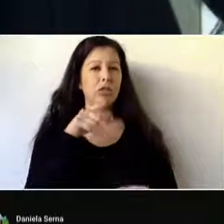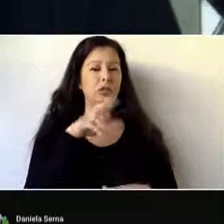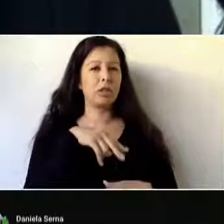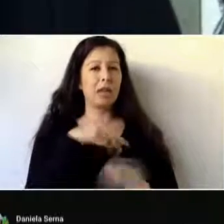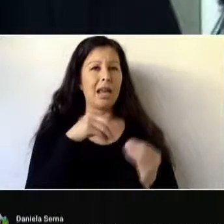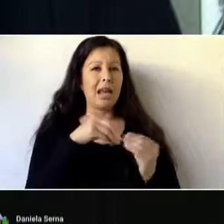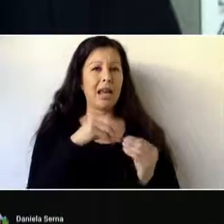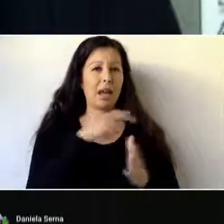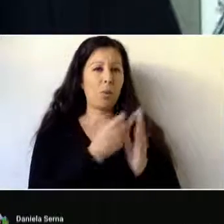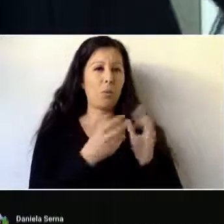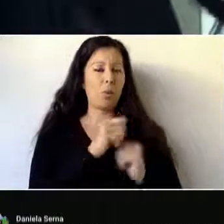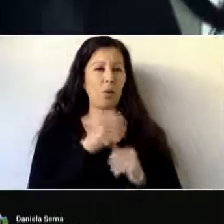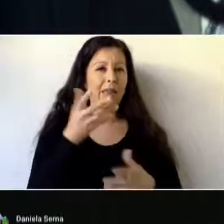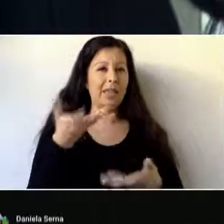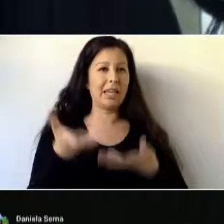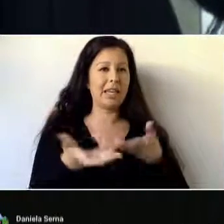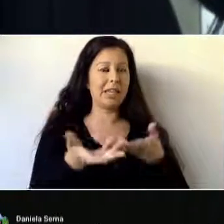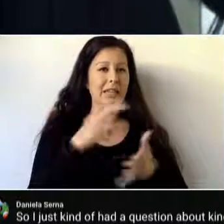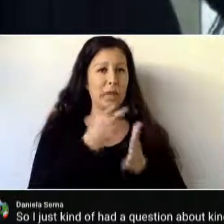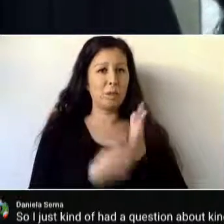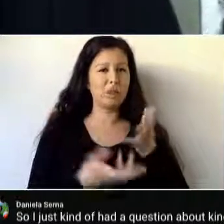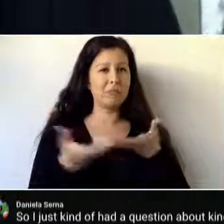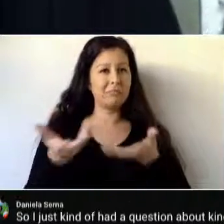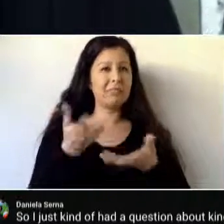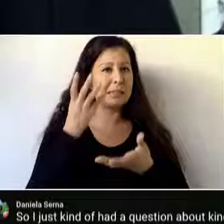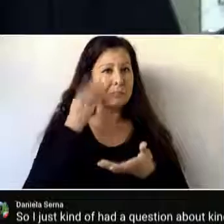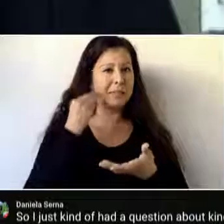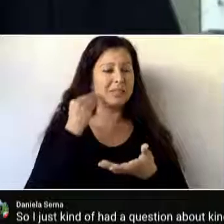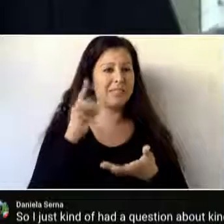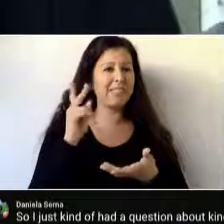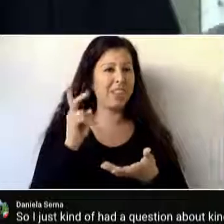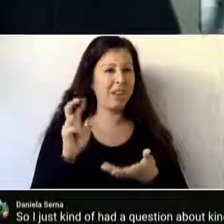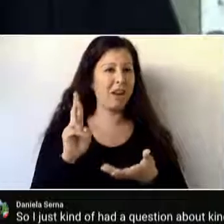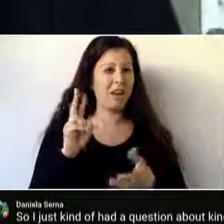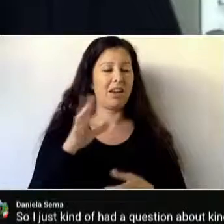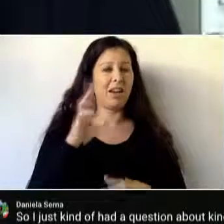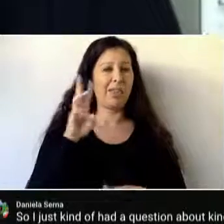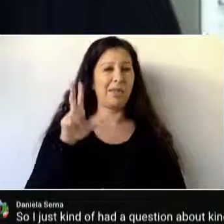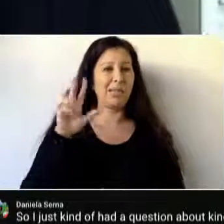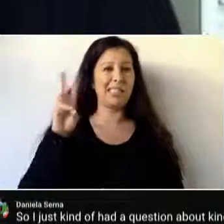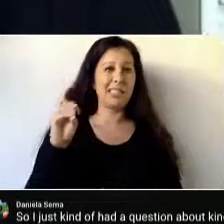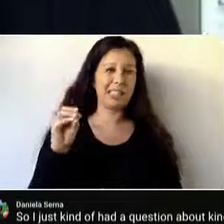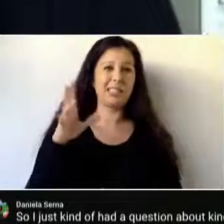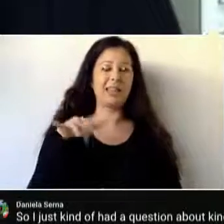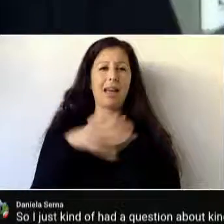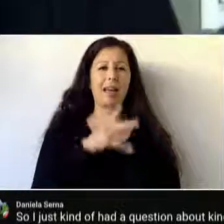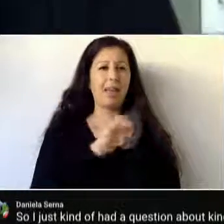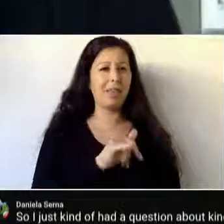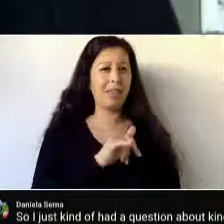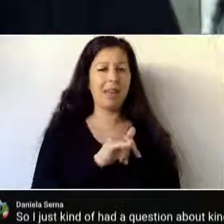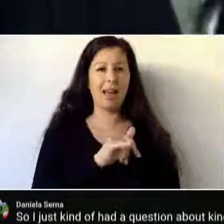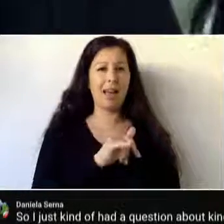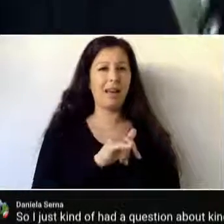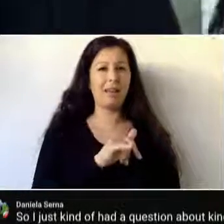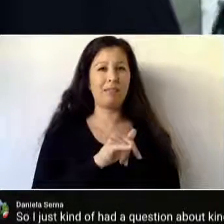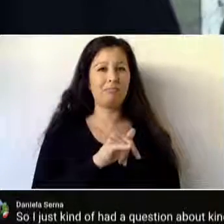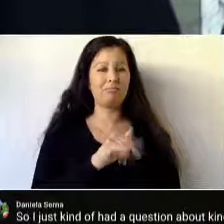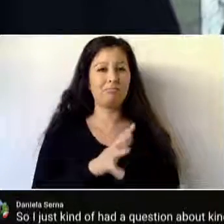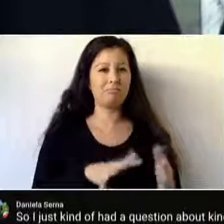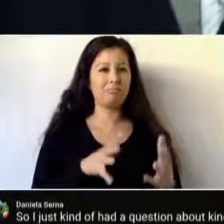more interactive, immersive experiences. Like kind of how did that roadmap work out for